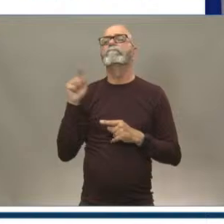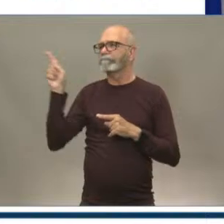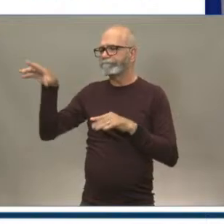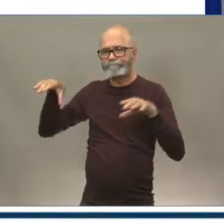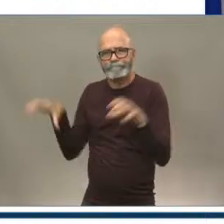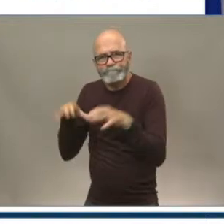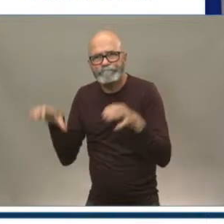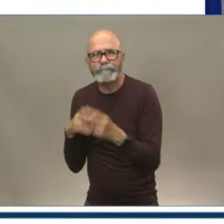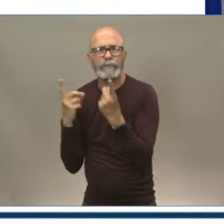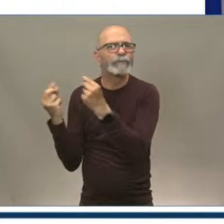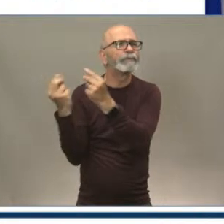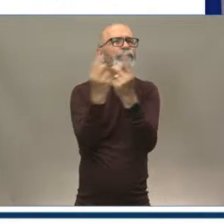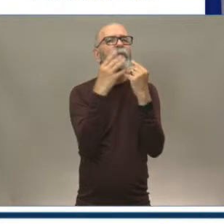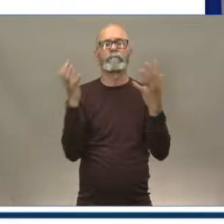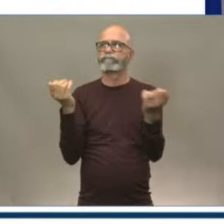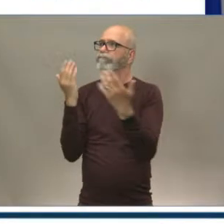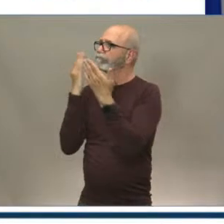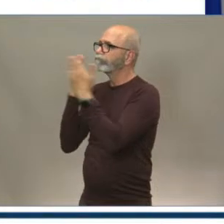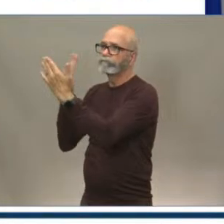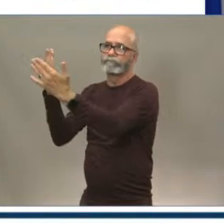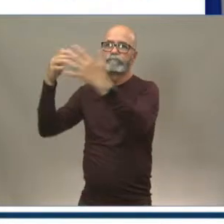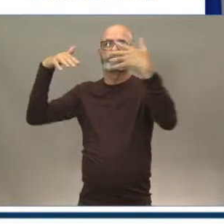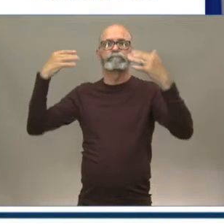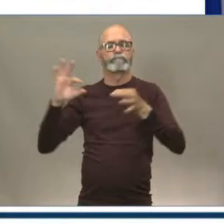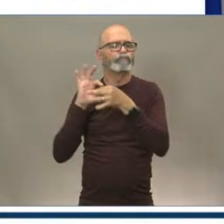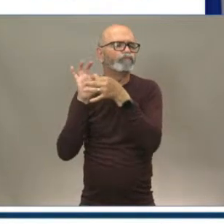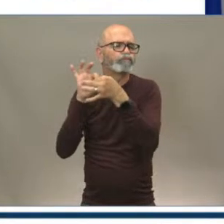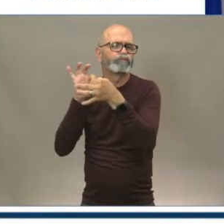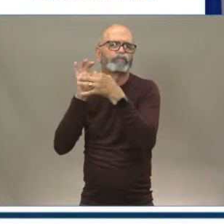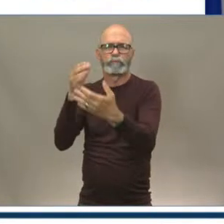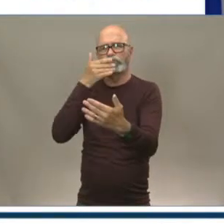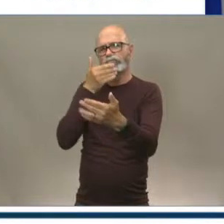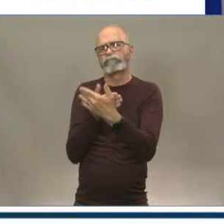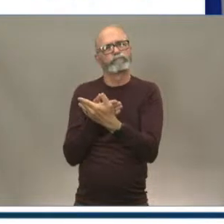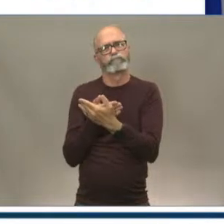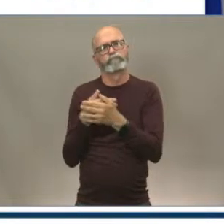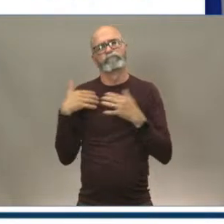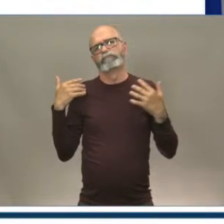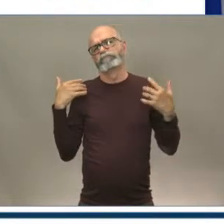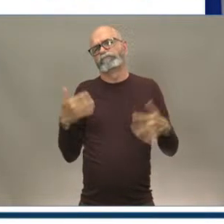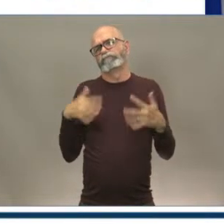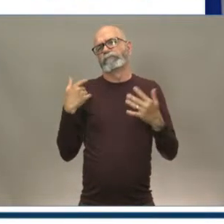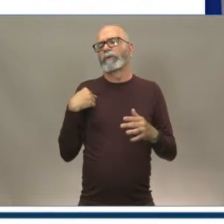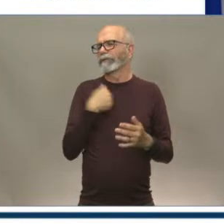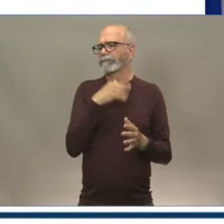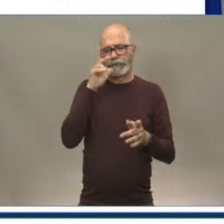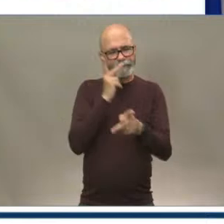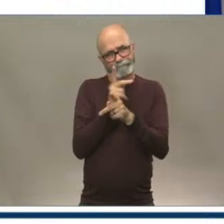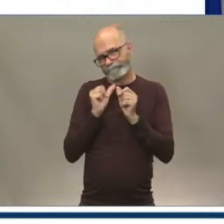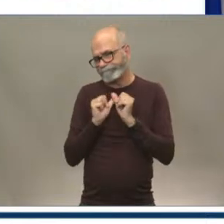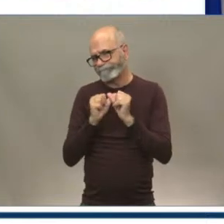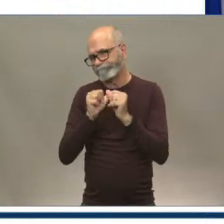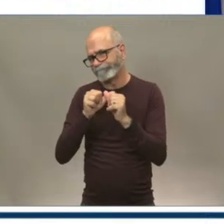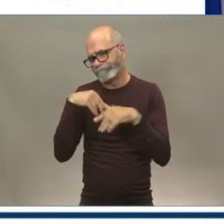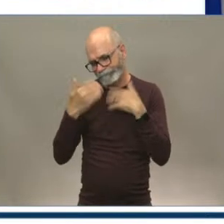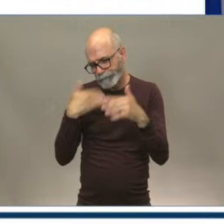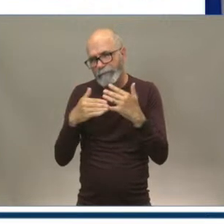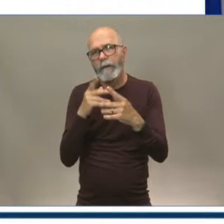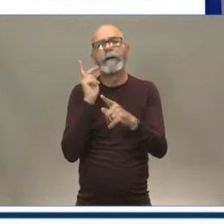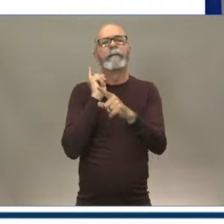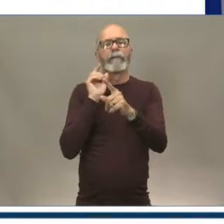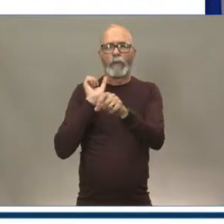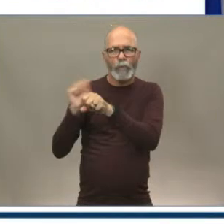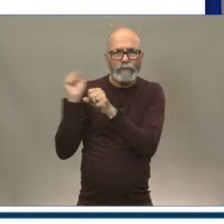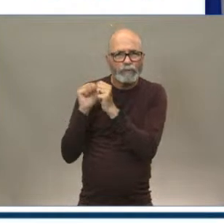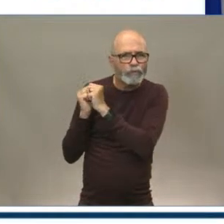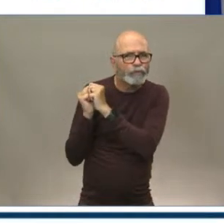cooperation to all Nova Scotians. We'll continue to get through this together, along with our vaccine program, our testing strategy, and these